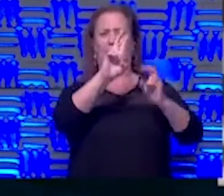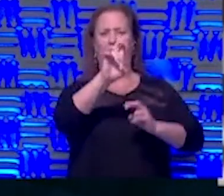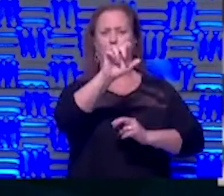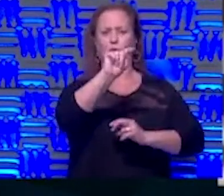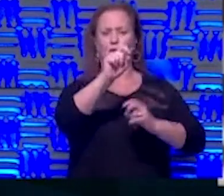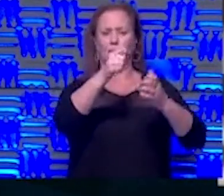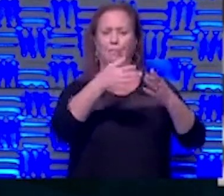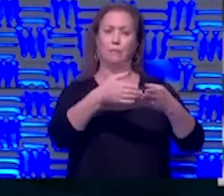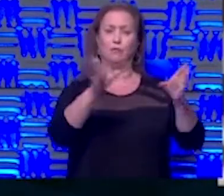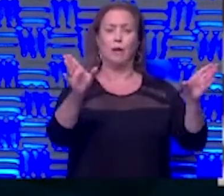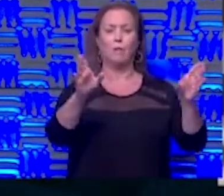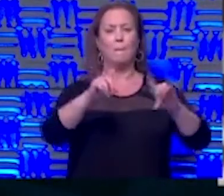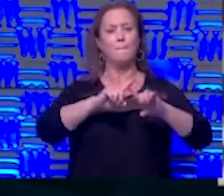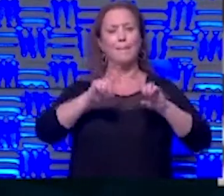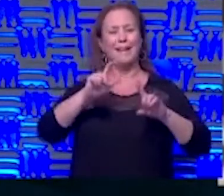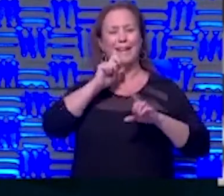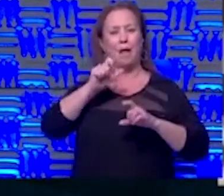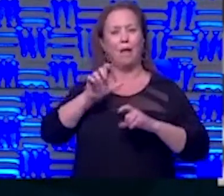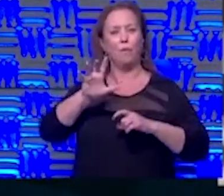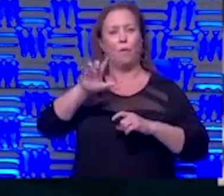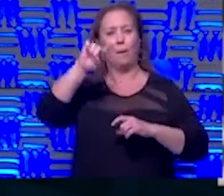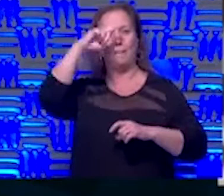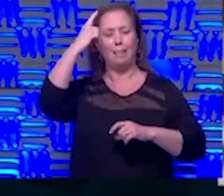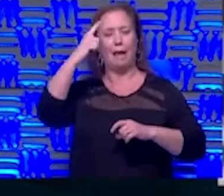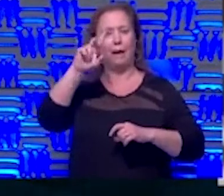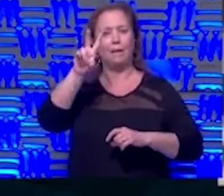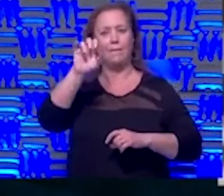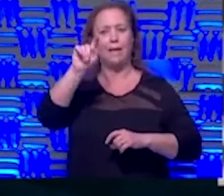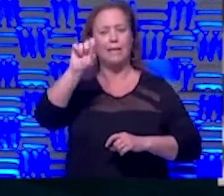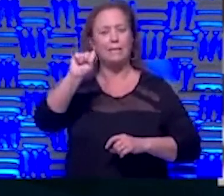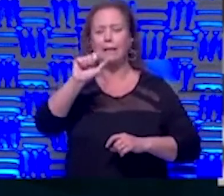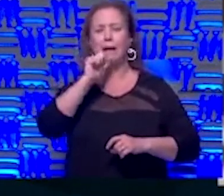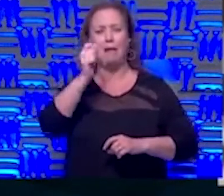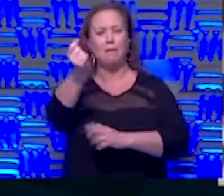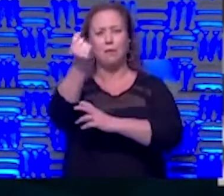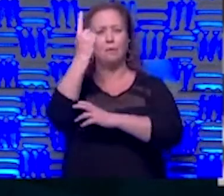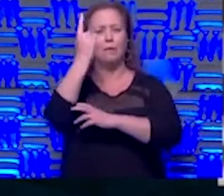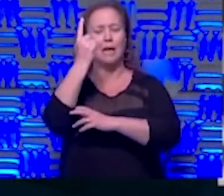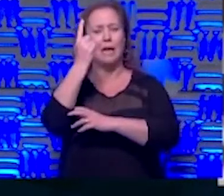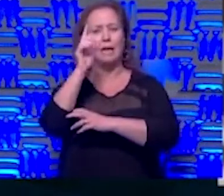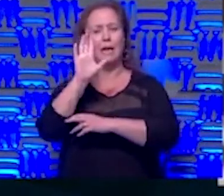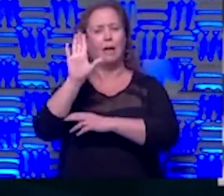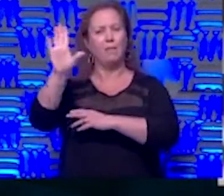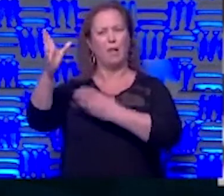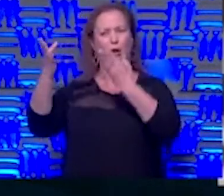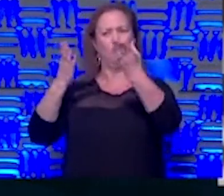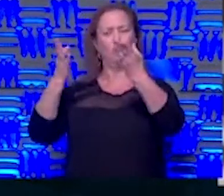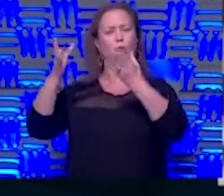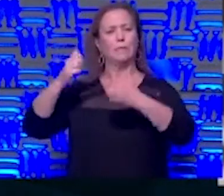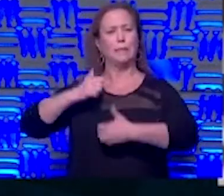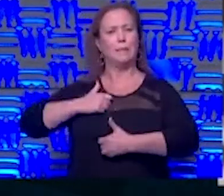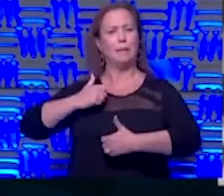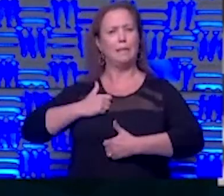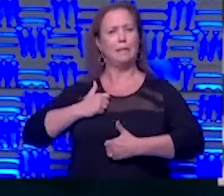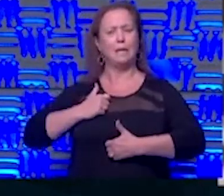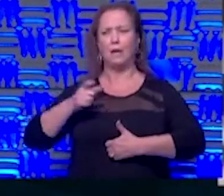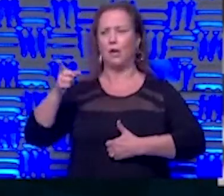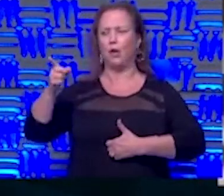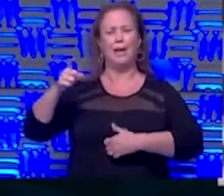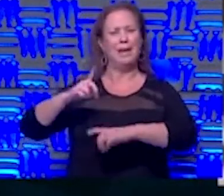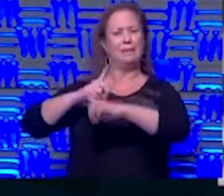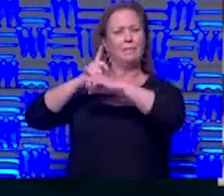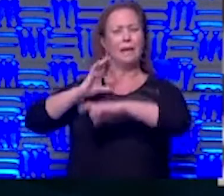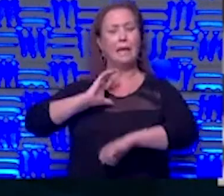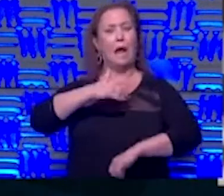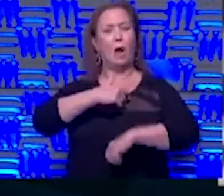generally, but not for Black veterans. I've never understood how their service in the military defending our